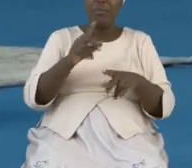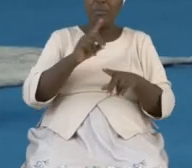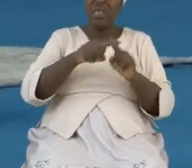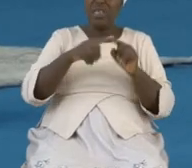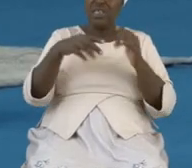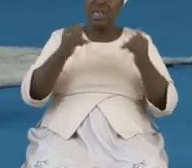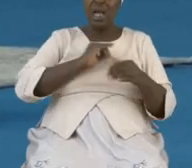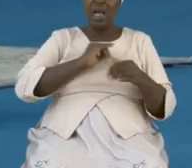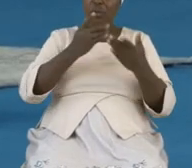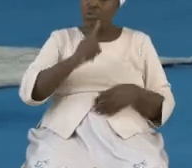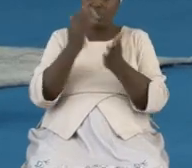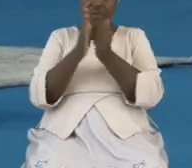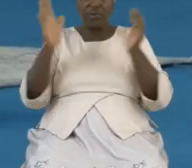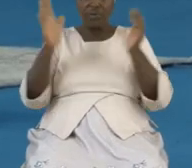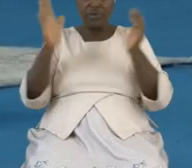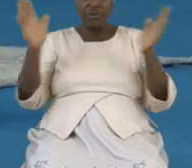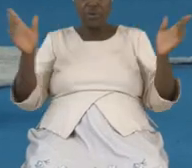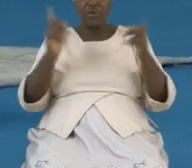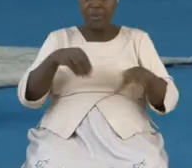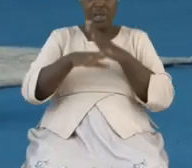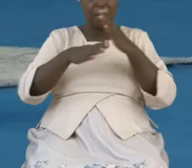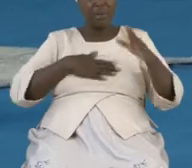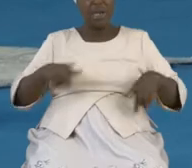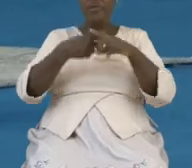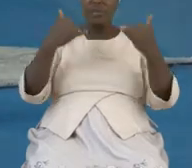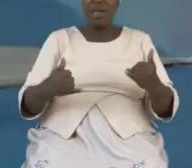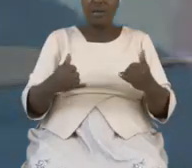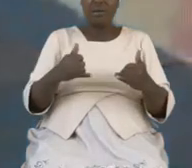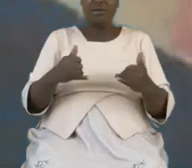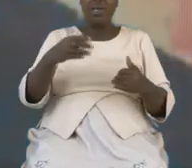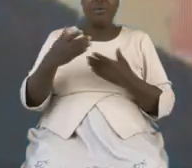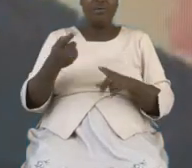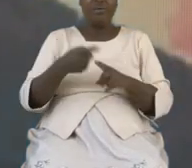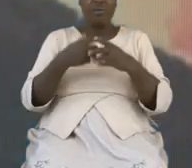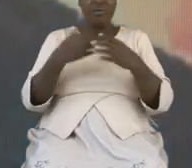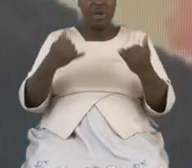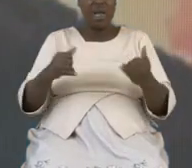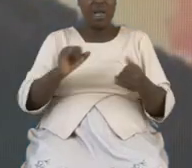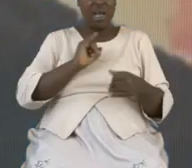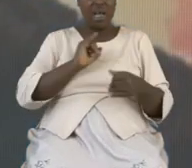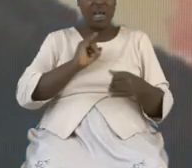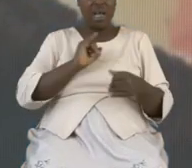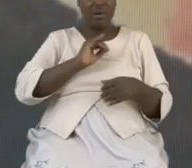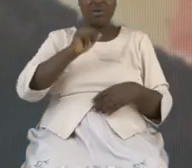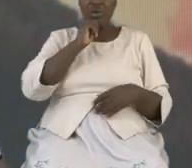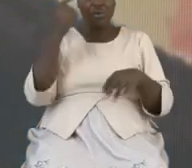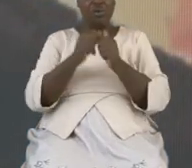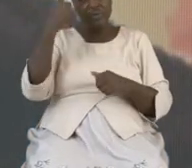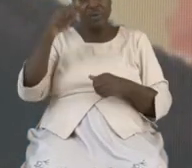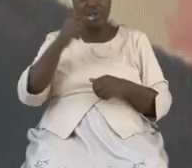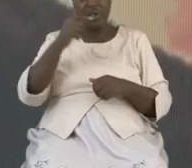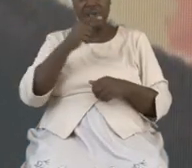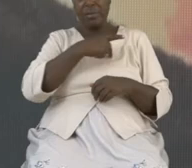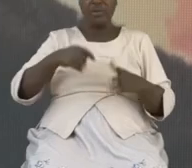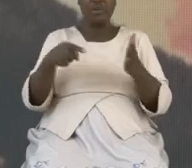in my life. Henceforth, hereafter, I will not talk much with you, for the prince of this world